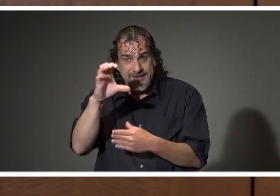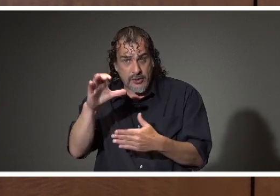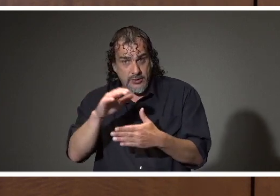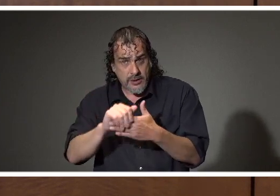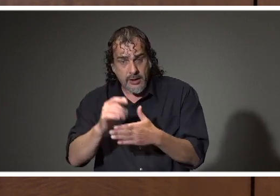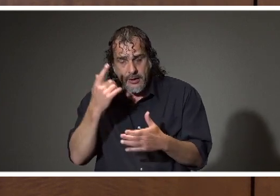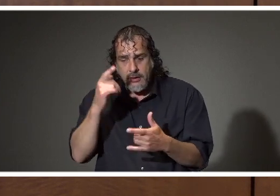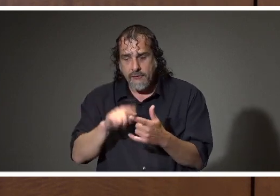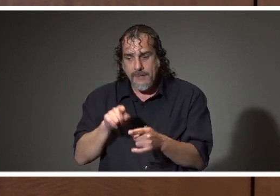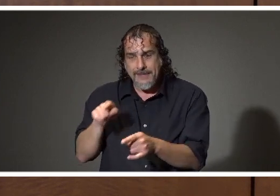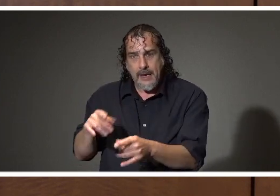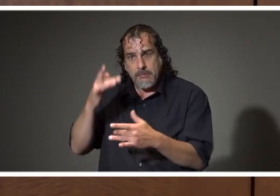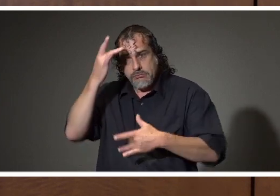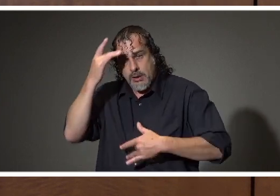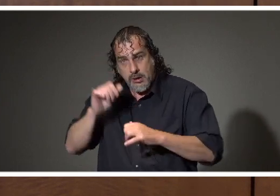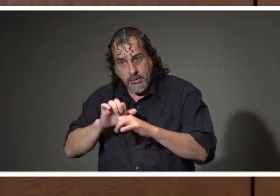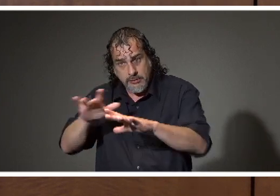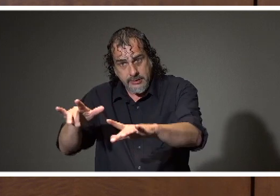Pandemic Unemployment